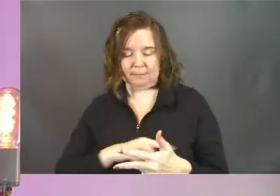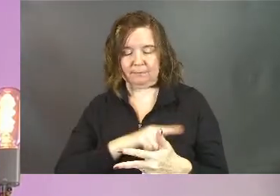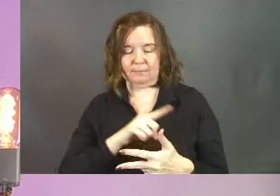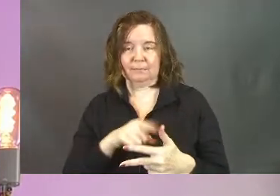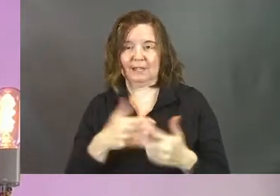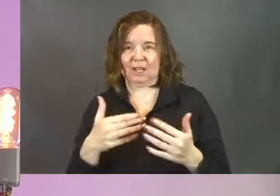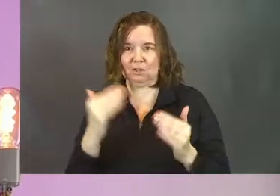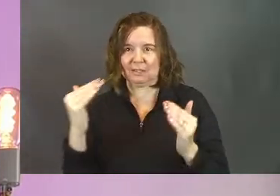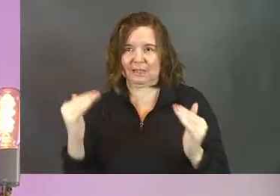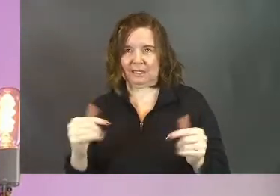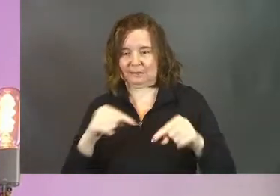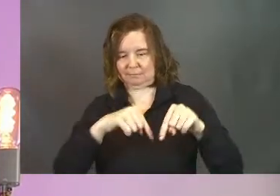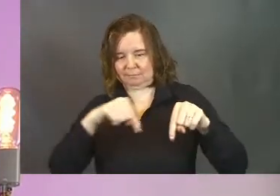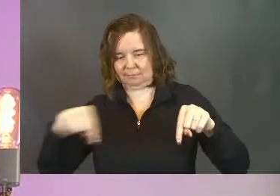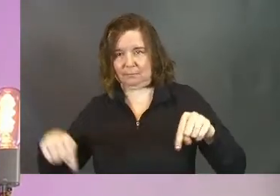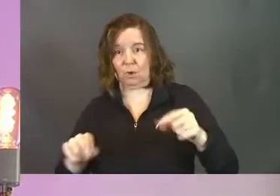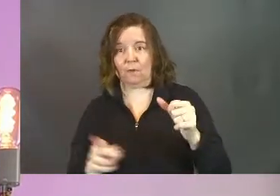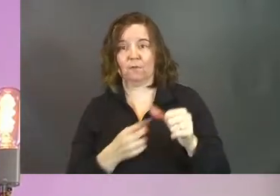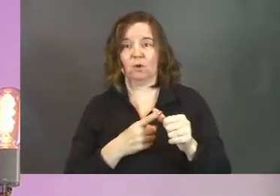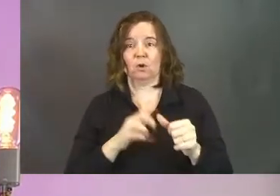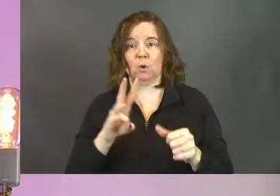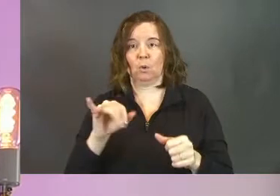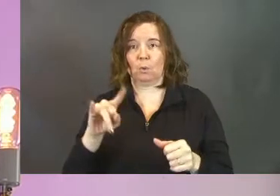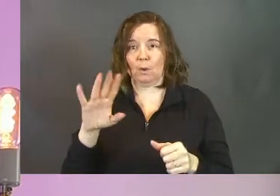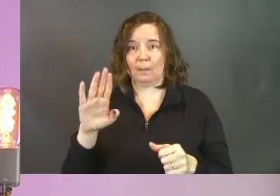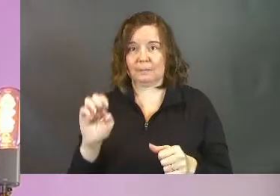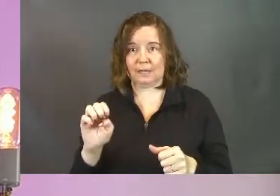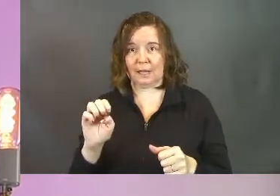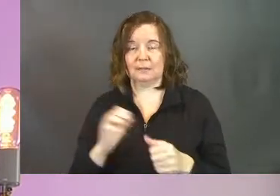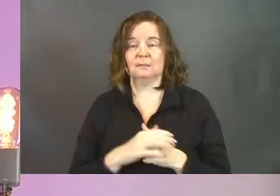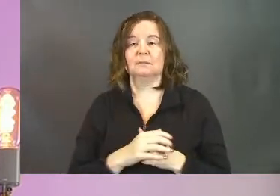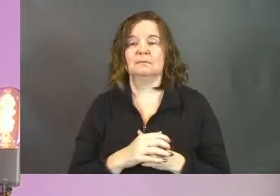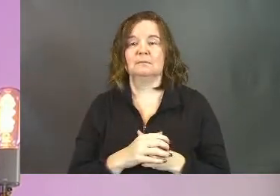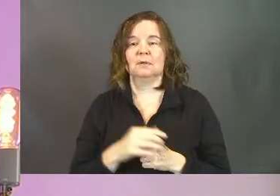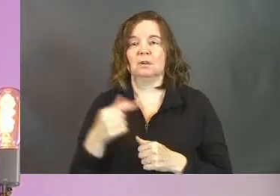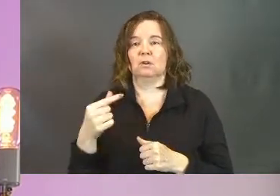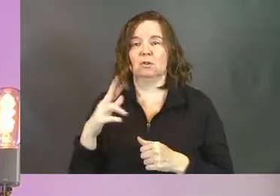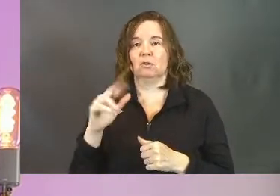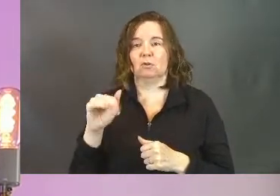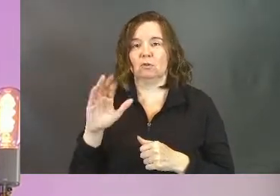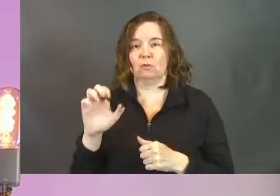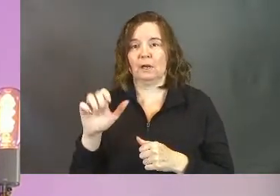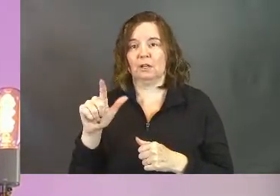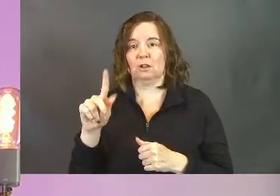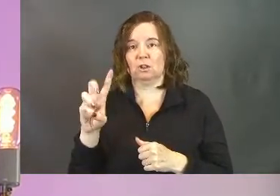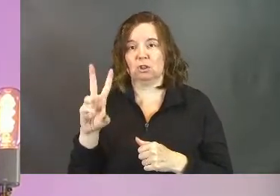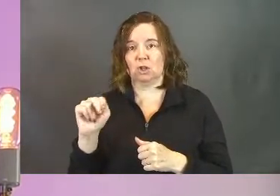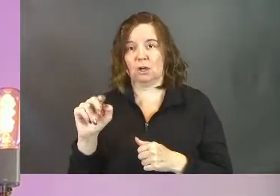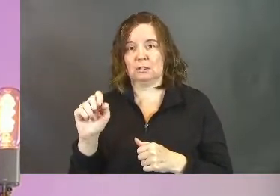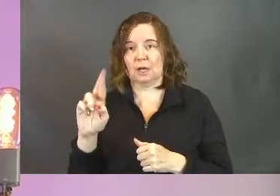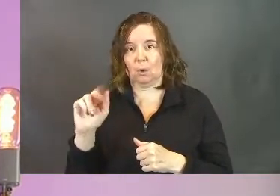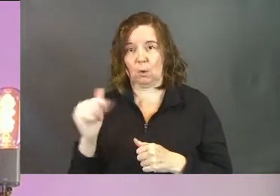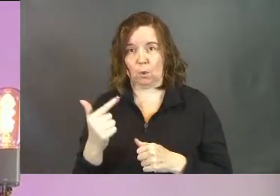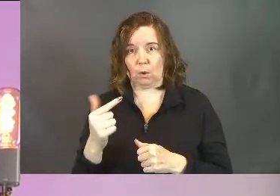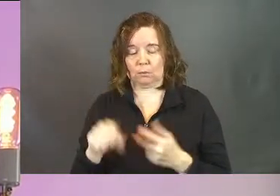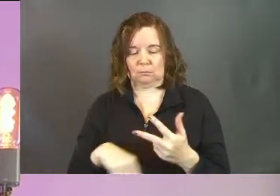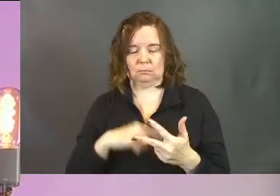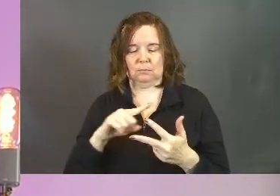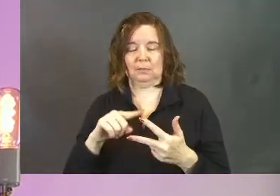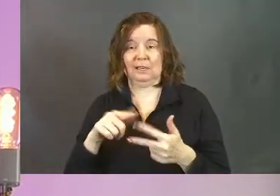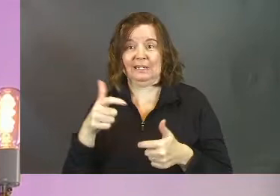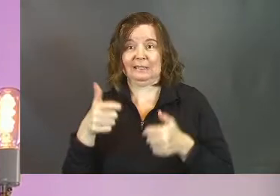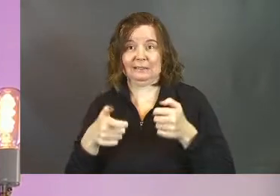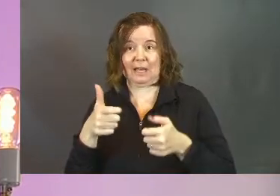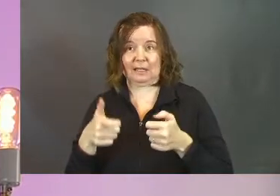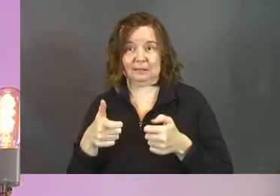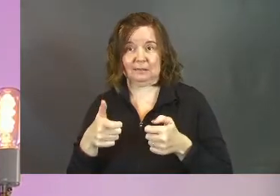also here listed below. First one is our website, gracelawton.org. There's information on how to get giving set up there. Also, you can text to give if that's